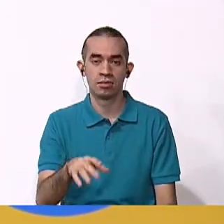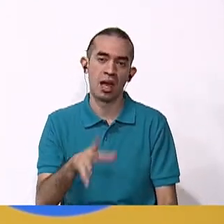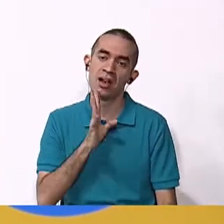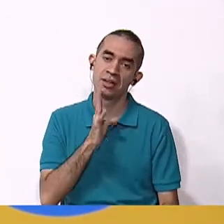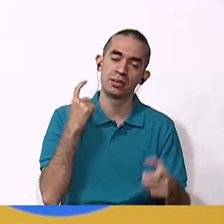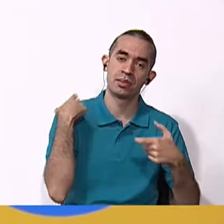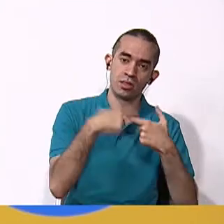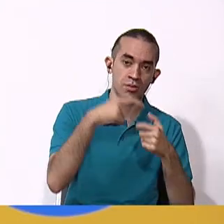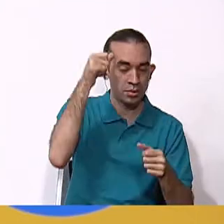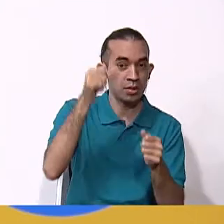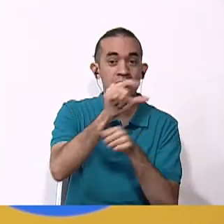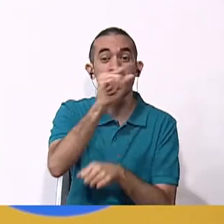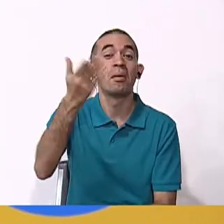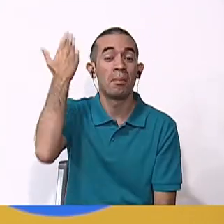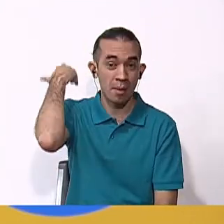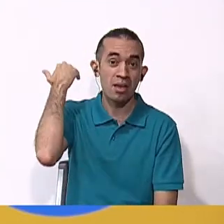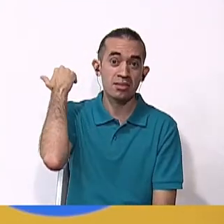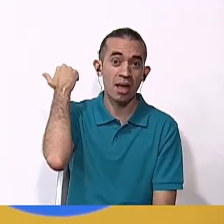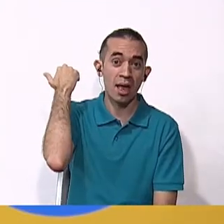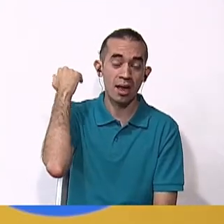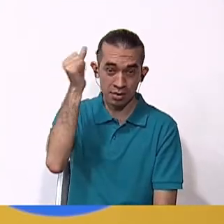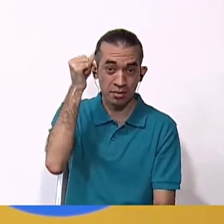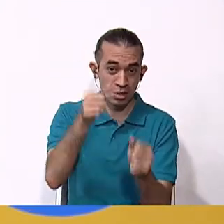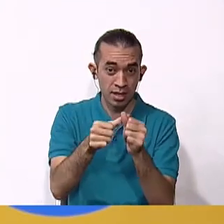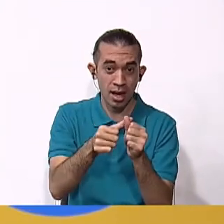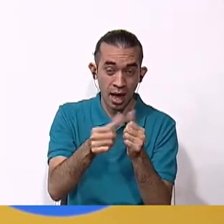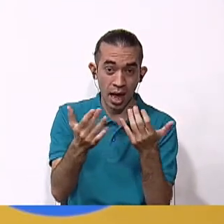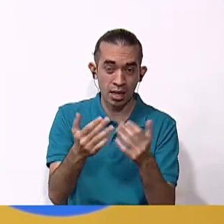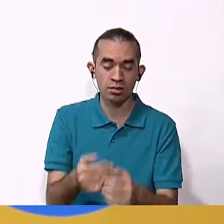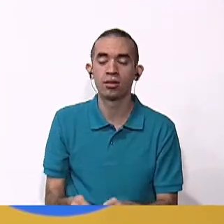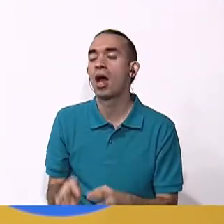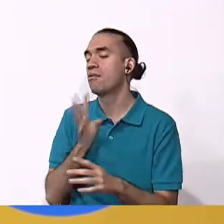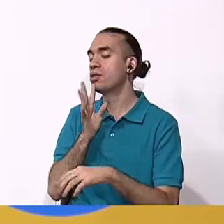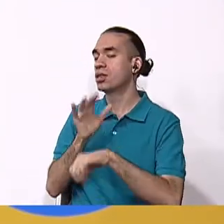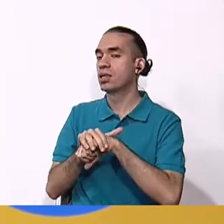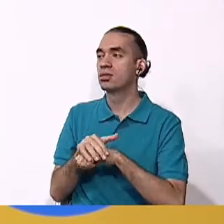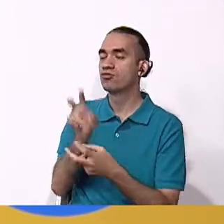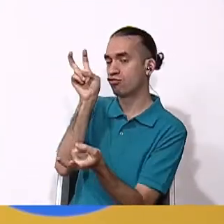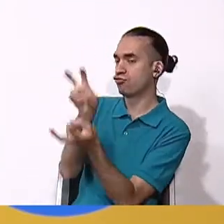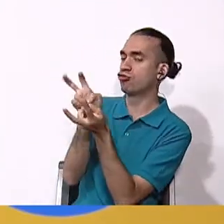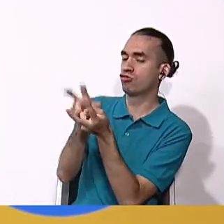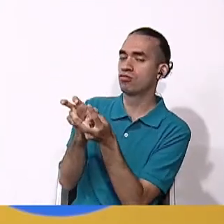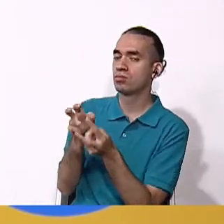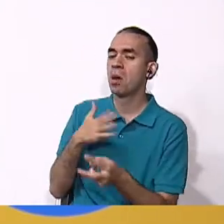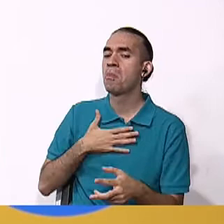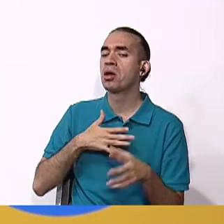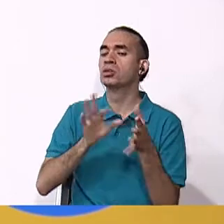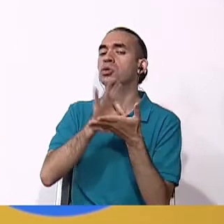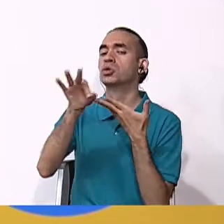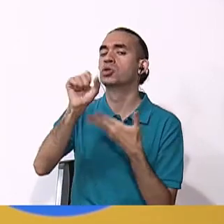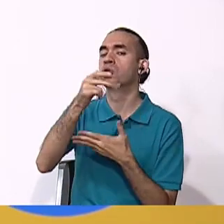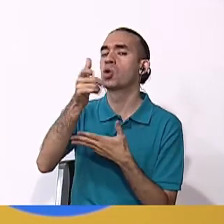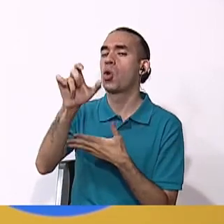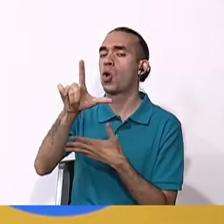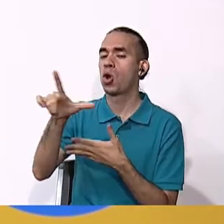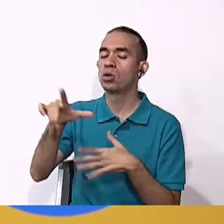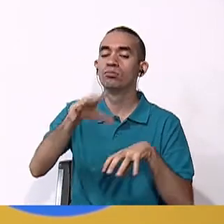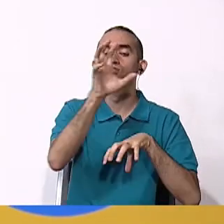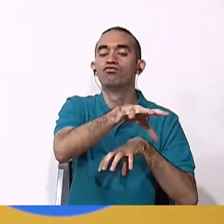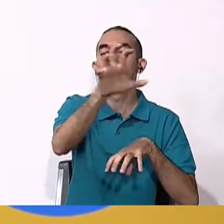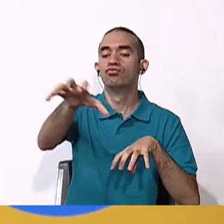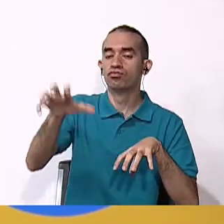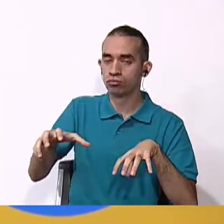la semana pasada? Yes? Okay, teacher. Places in my school. Very